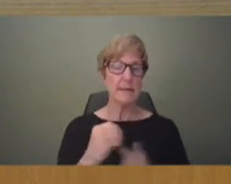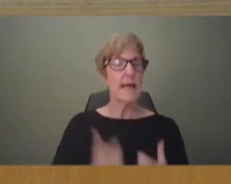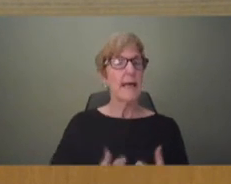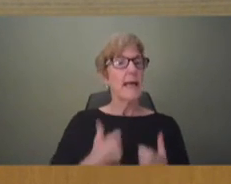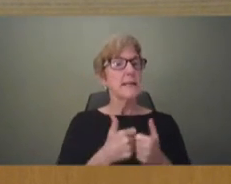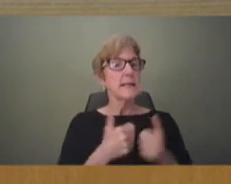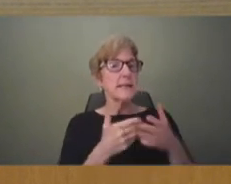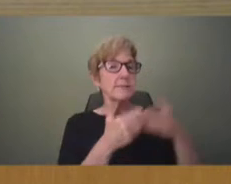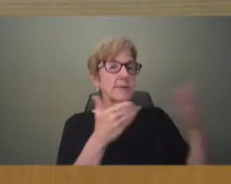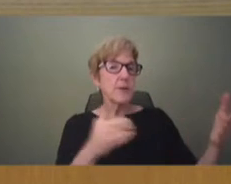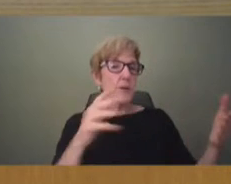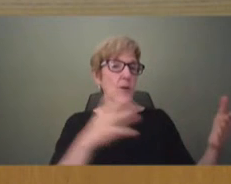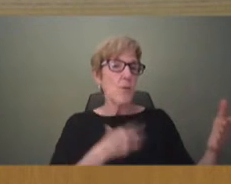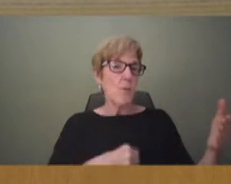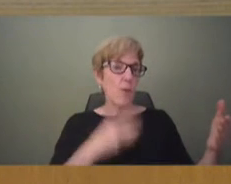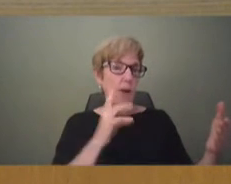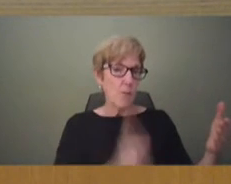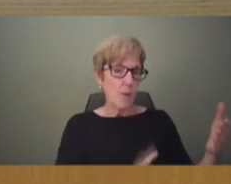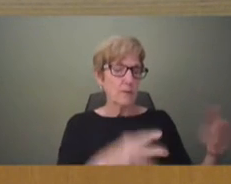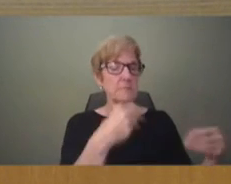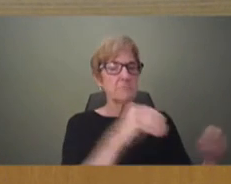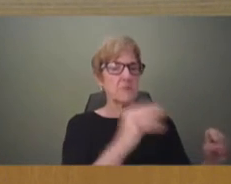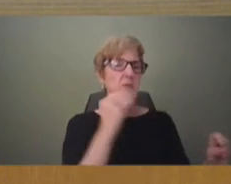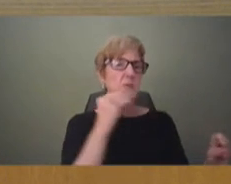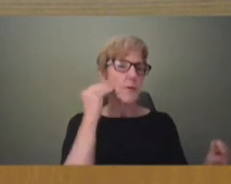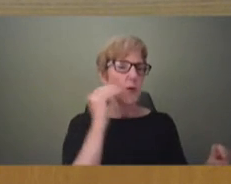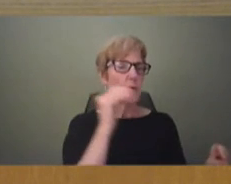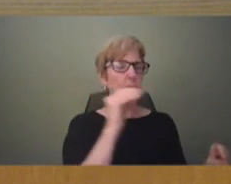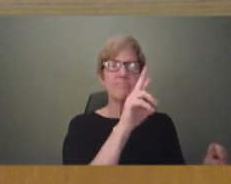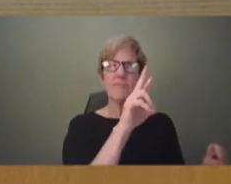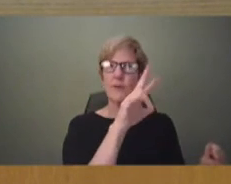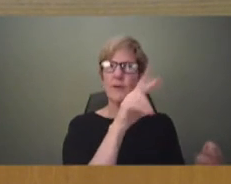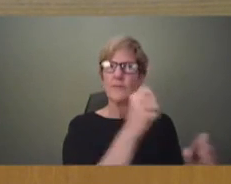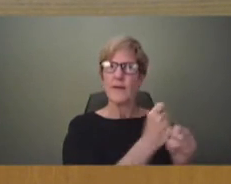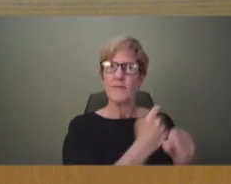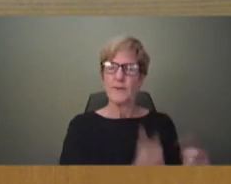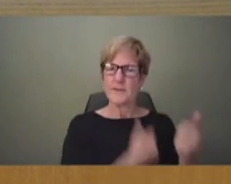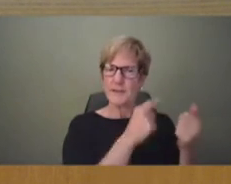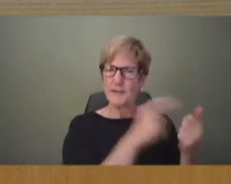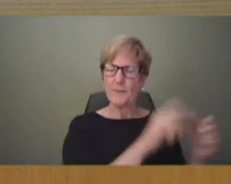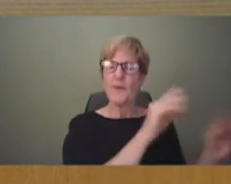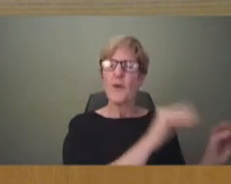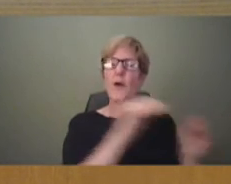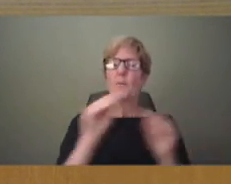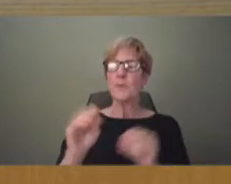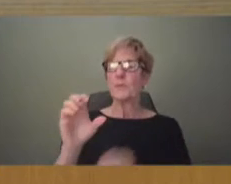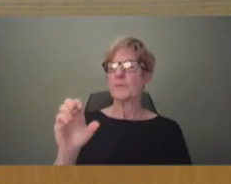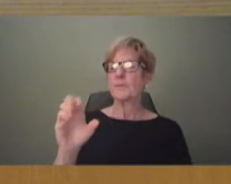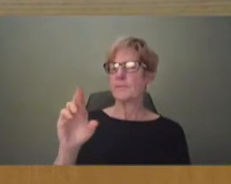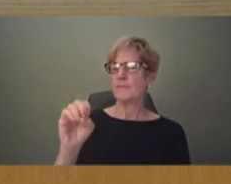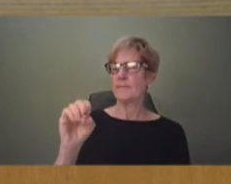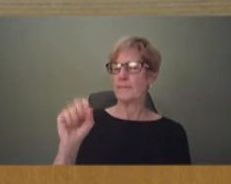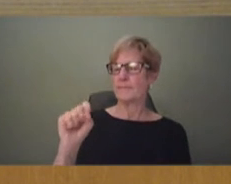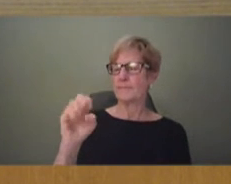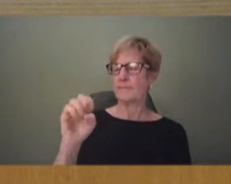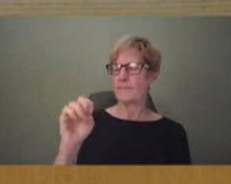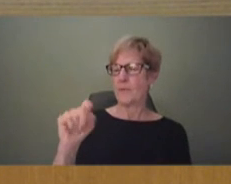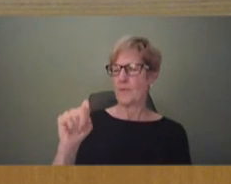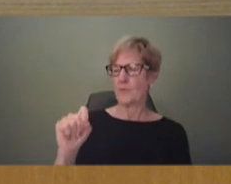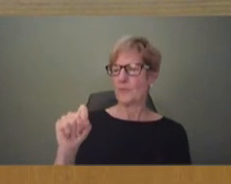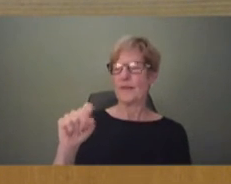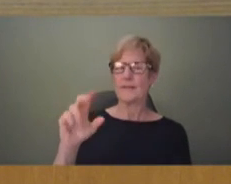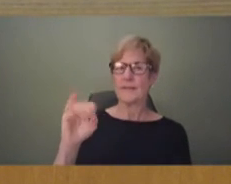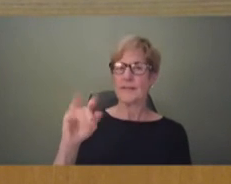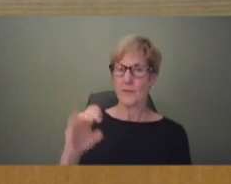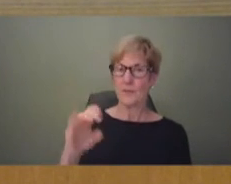Center and then we sold our home of 35 years and we moved to Creston Circle for the obvious